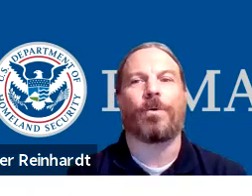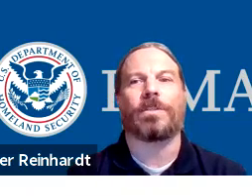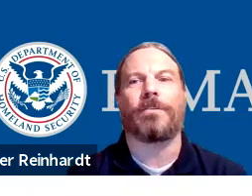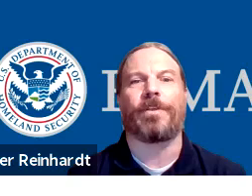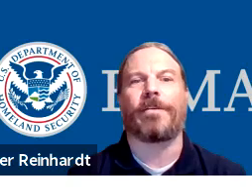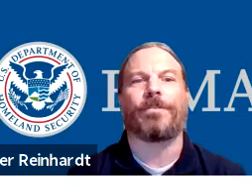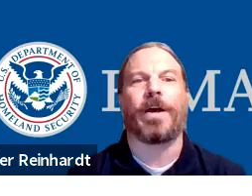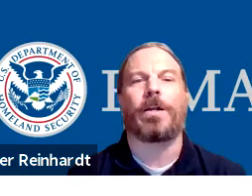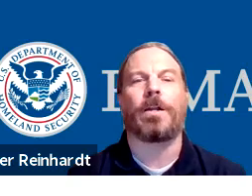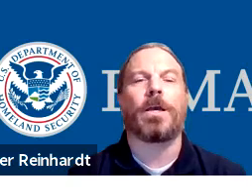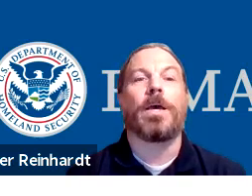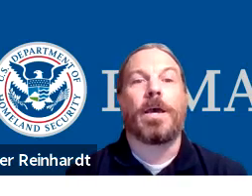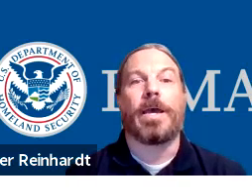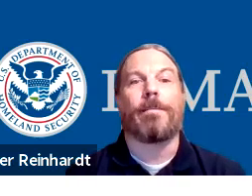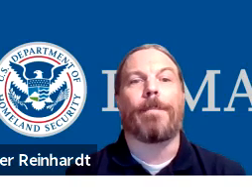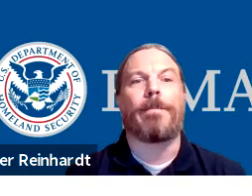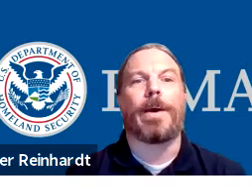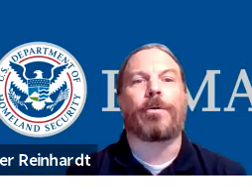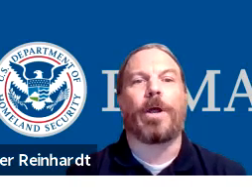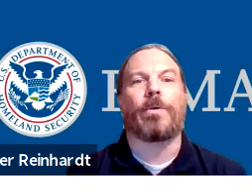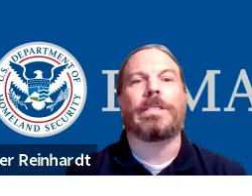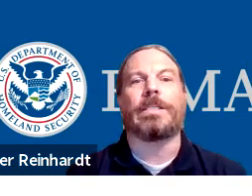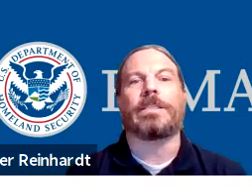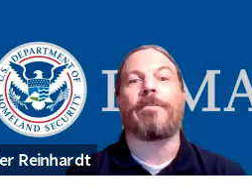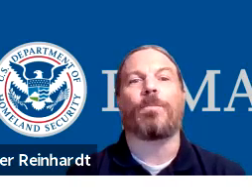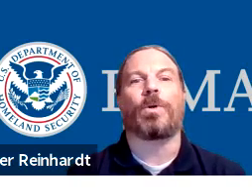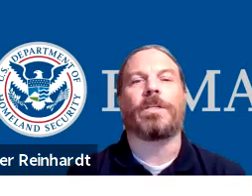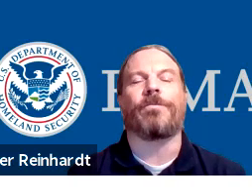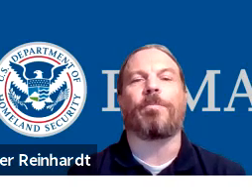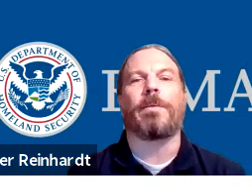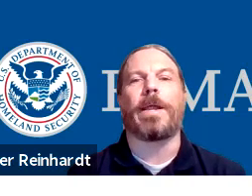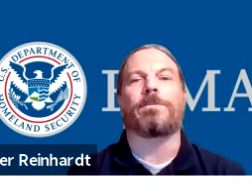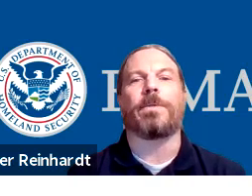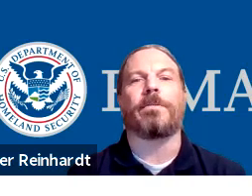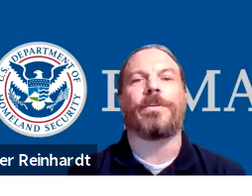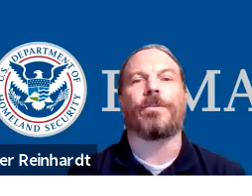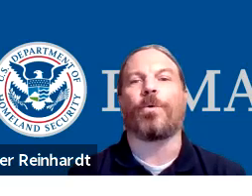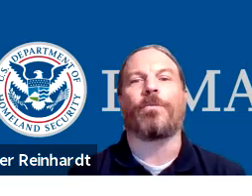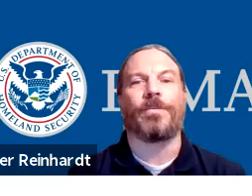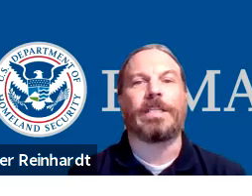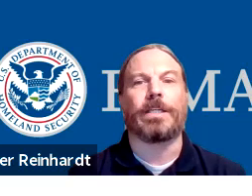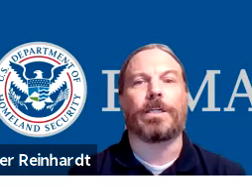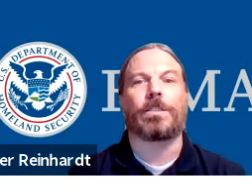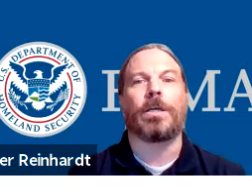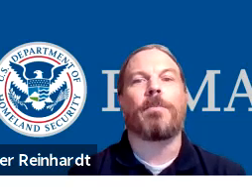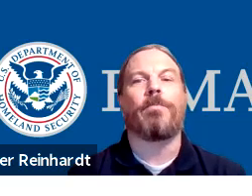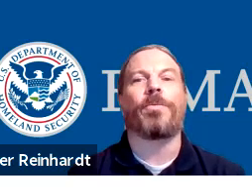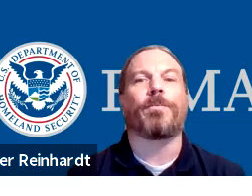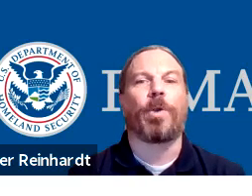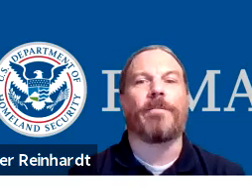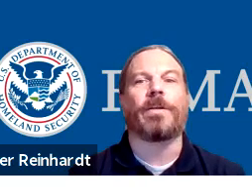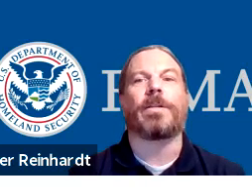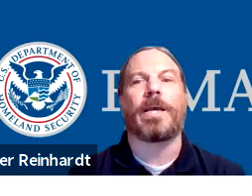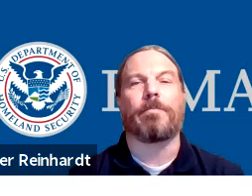Tracy, I focus on flood after fire. And my background is I've been working in the floodplain management field for over 15 years,